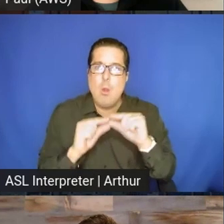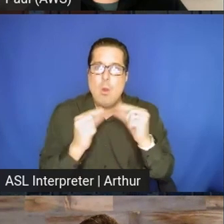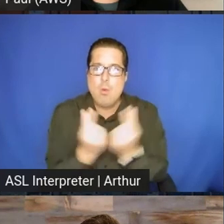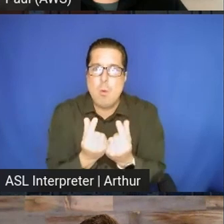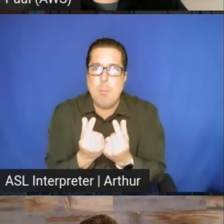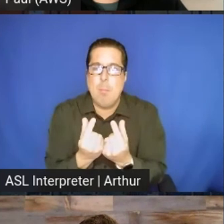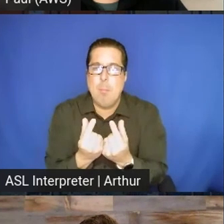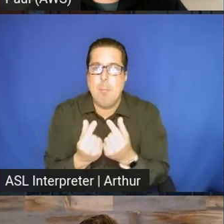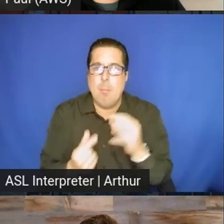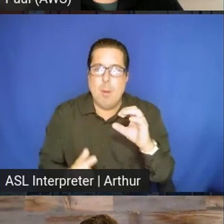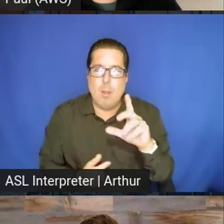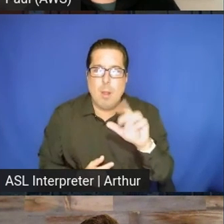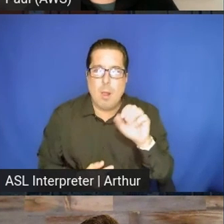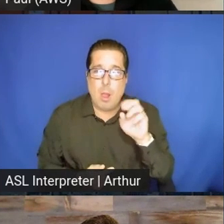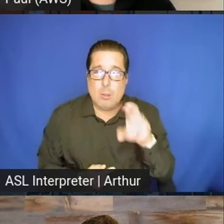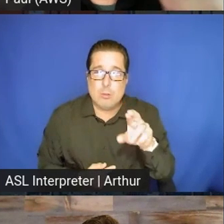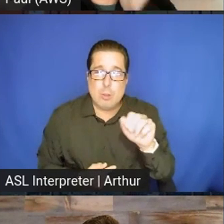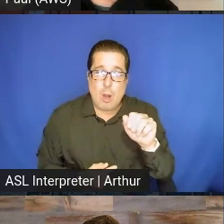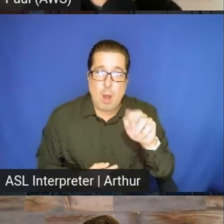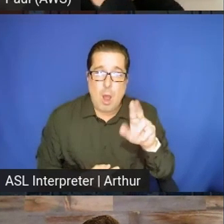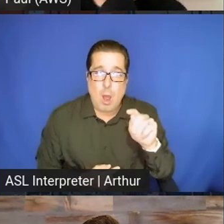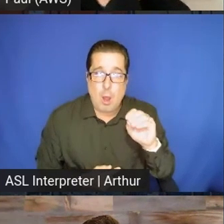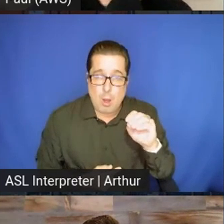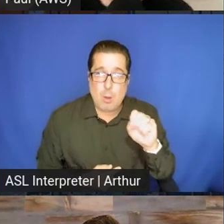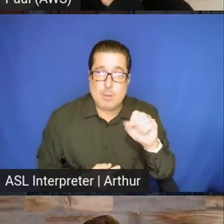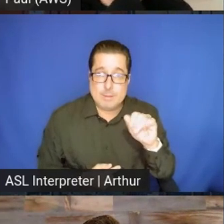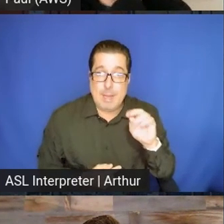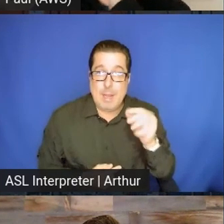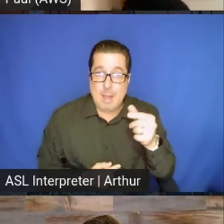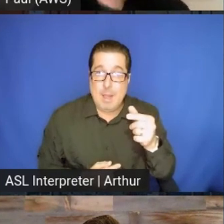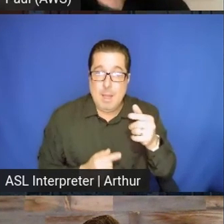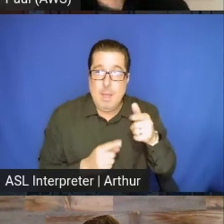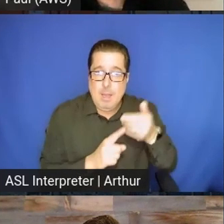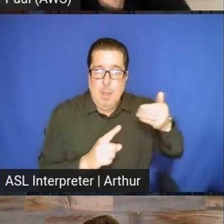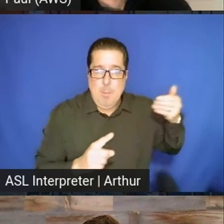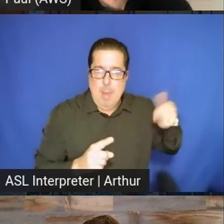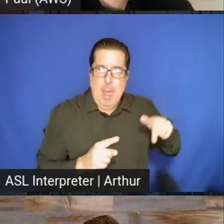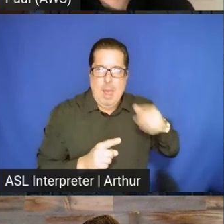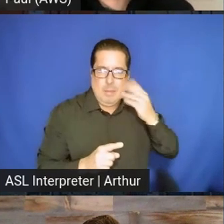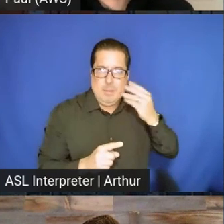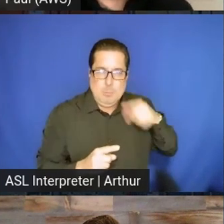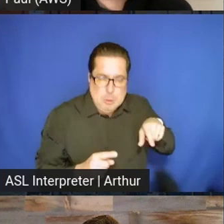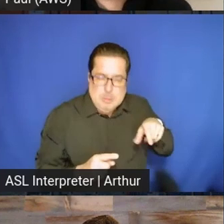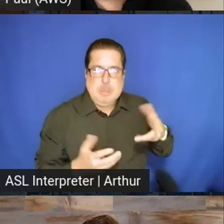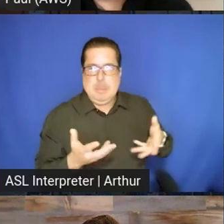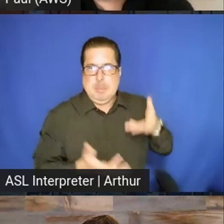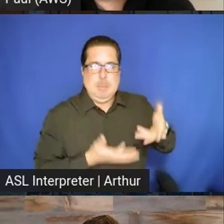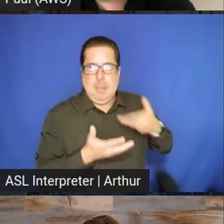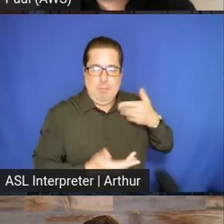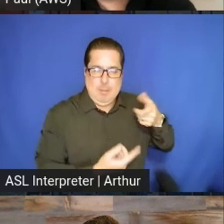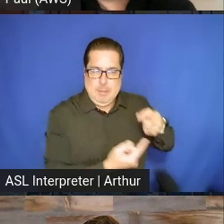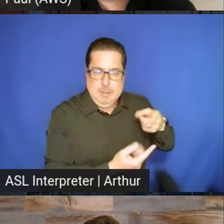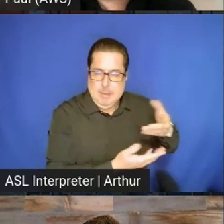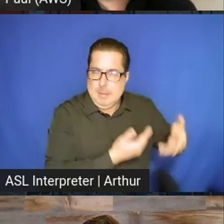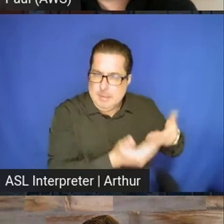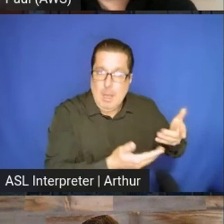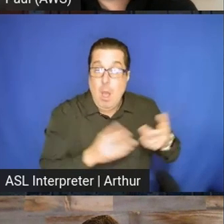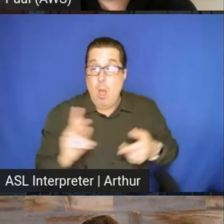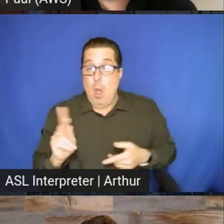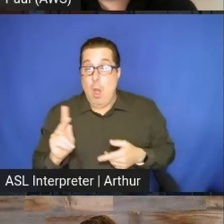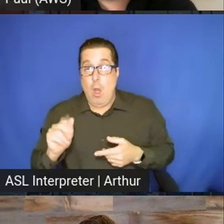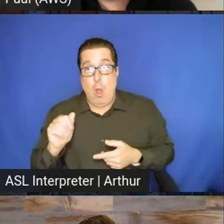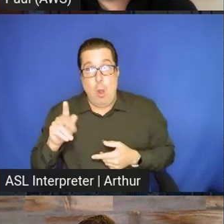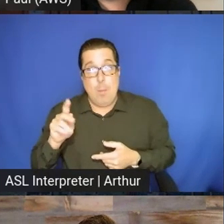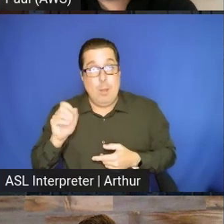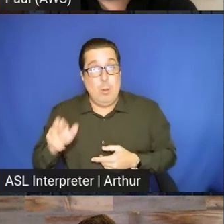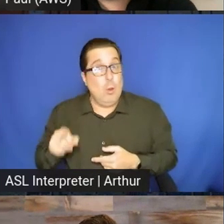cluster autoscaler that they have been using in the past. Now, for Karpenter, all we need to do is to